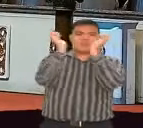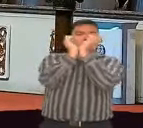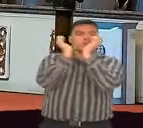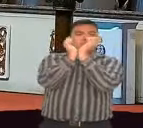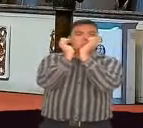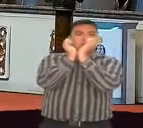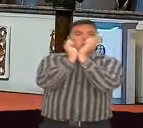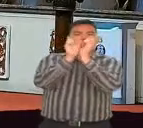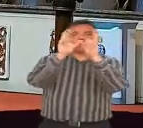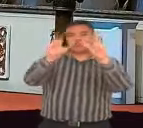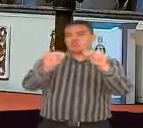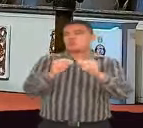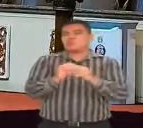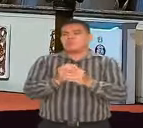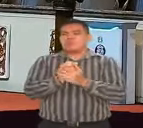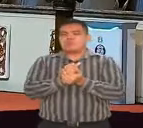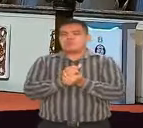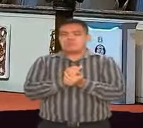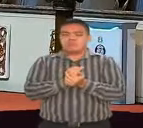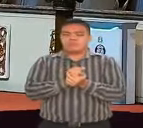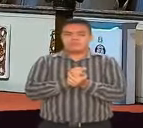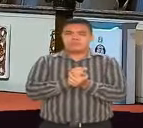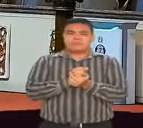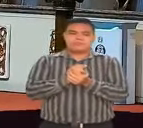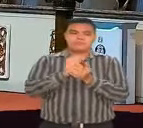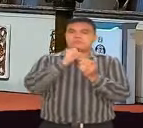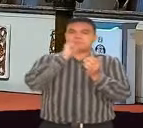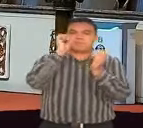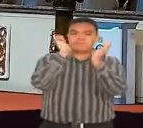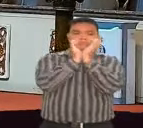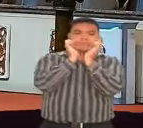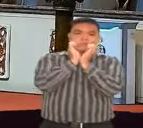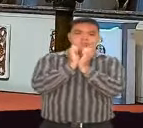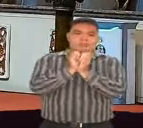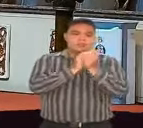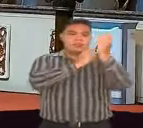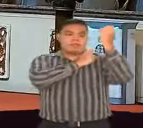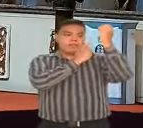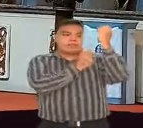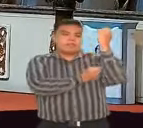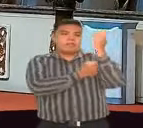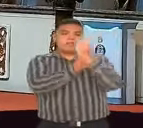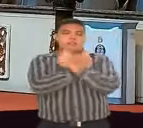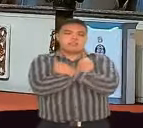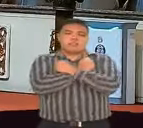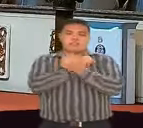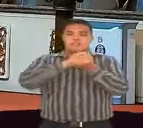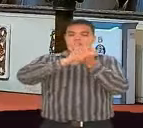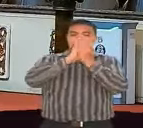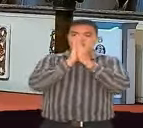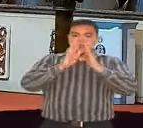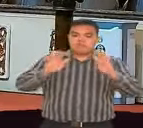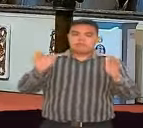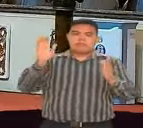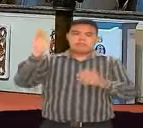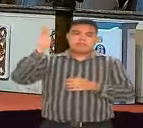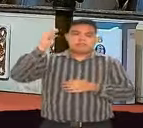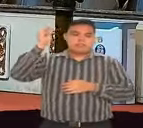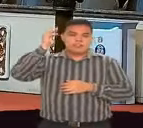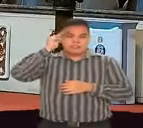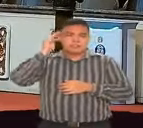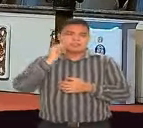ana. Amen? Ayaw tagkagapos ni ana. Power, love, sound mind.